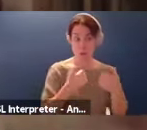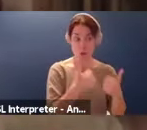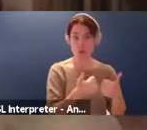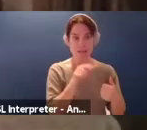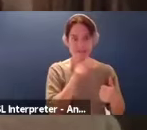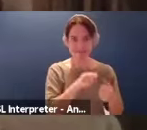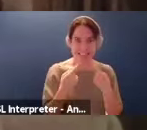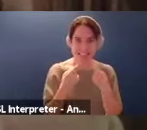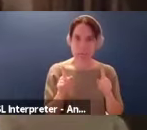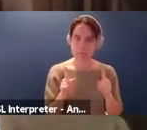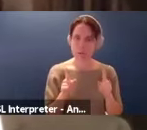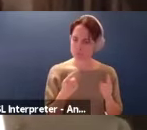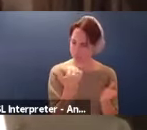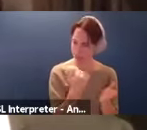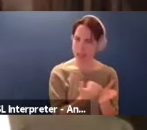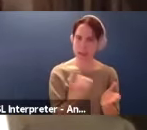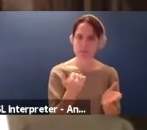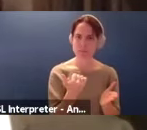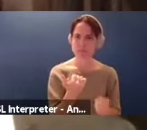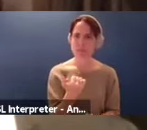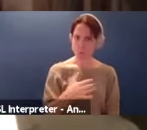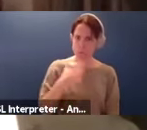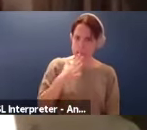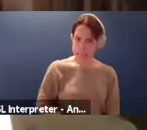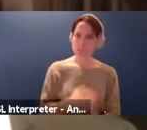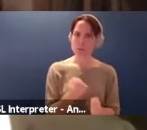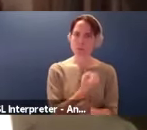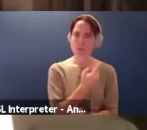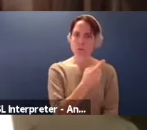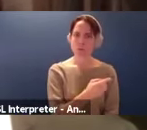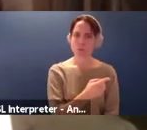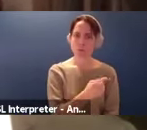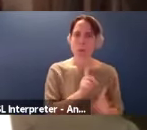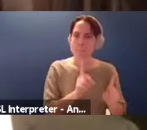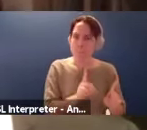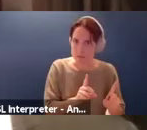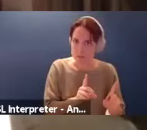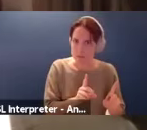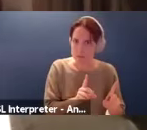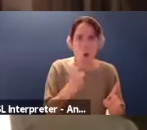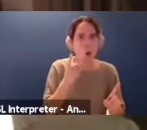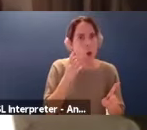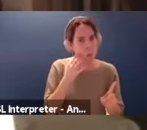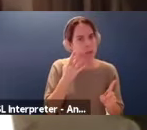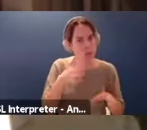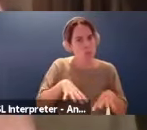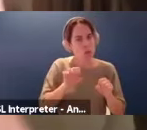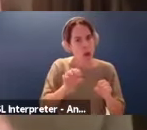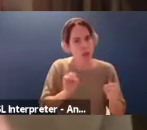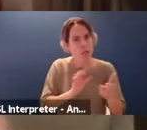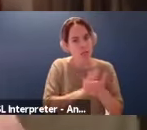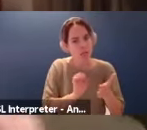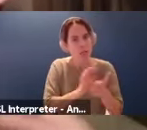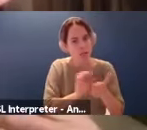needs to be done but i think when you stray over the line into espousing particular organizations and and uh